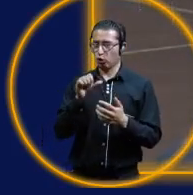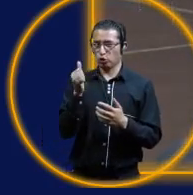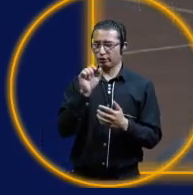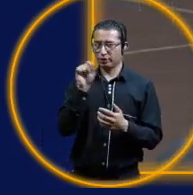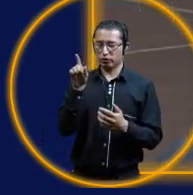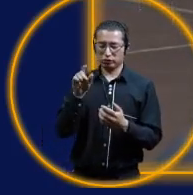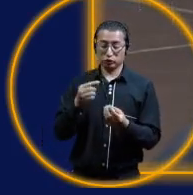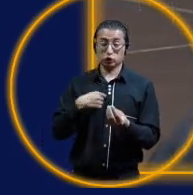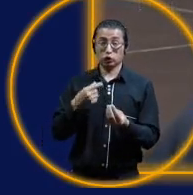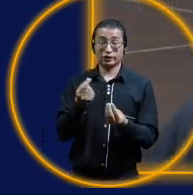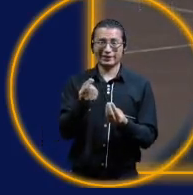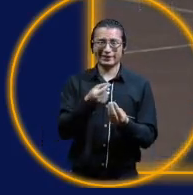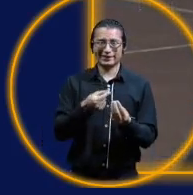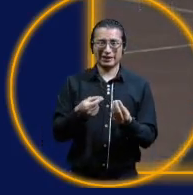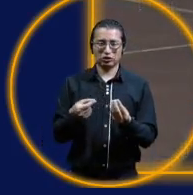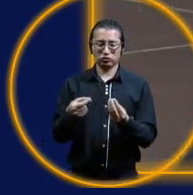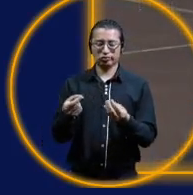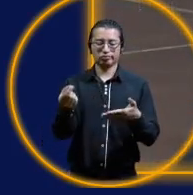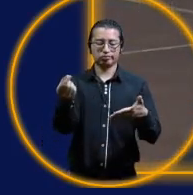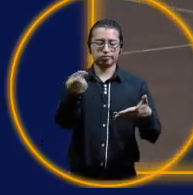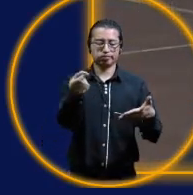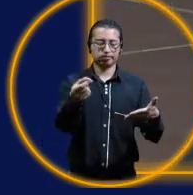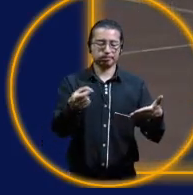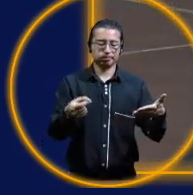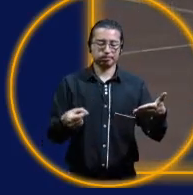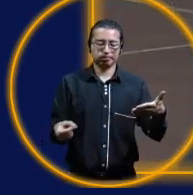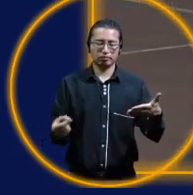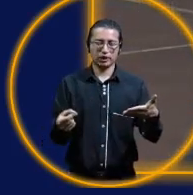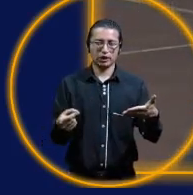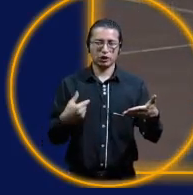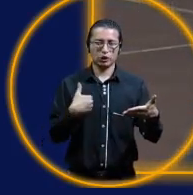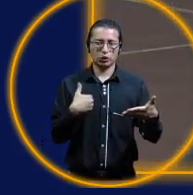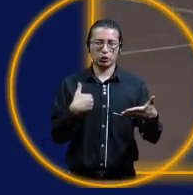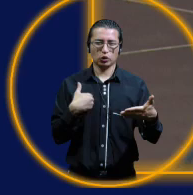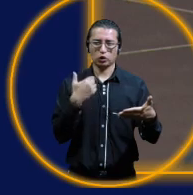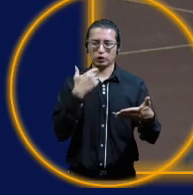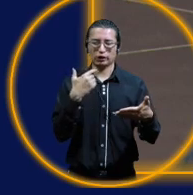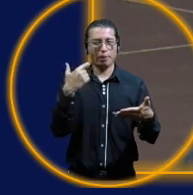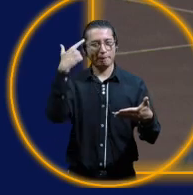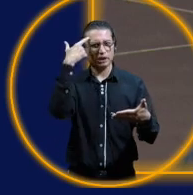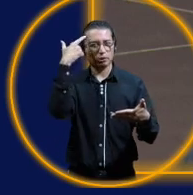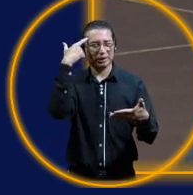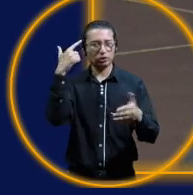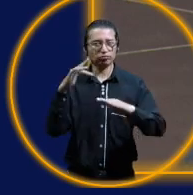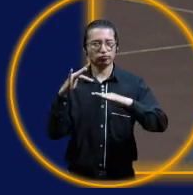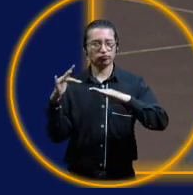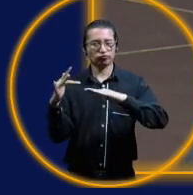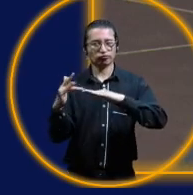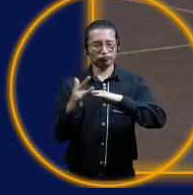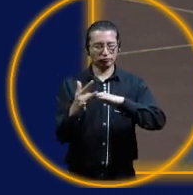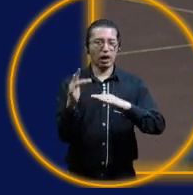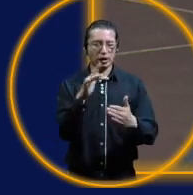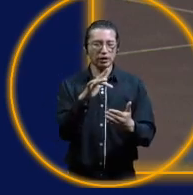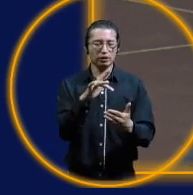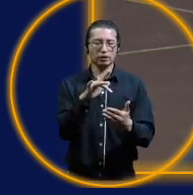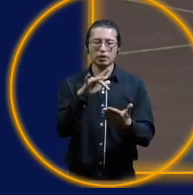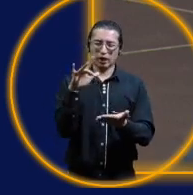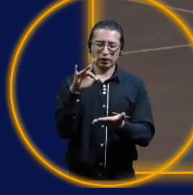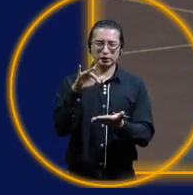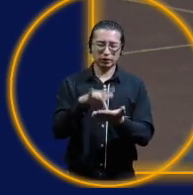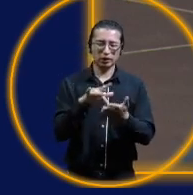I'm like thinking that I have to be in this social media to show my work and to show my